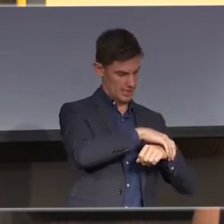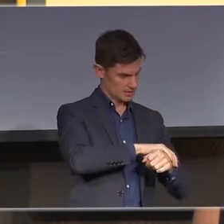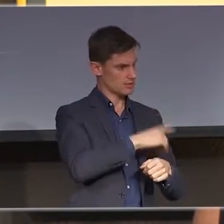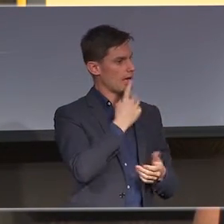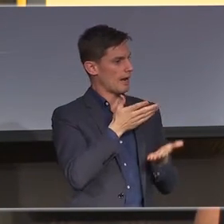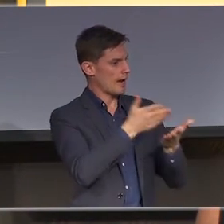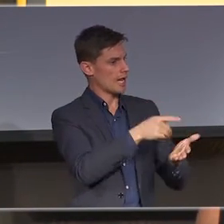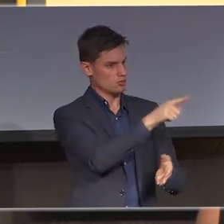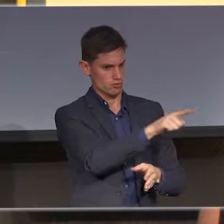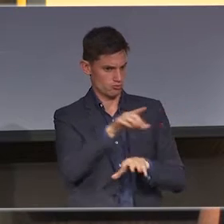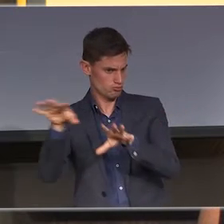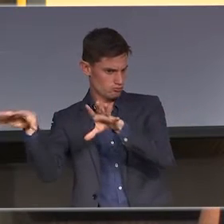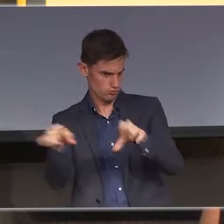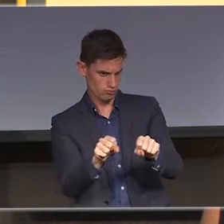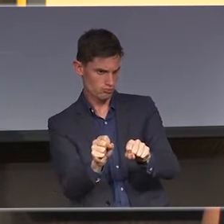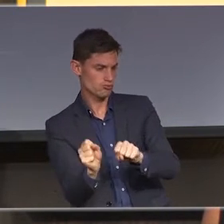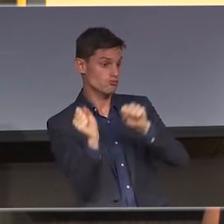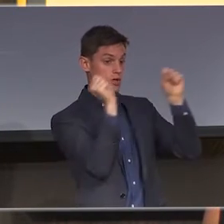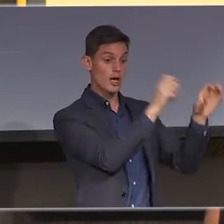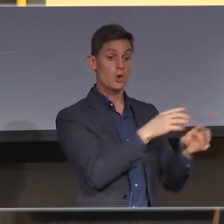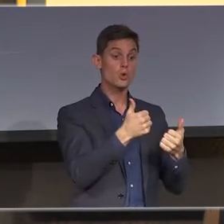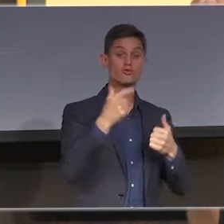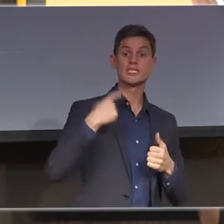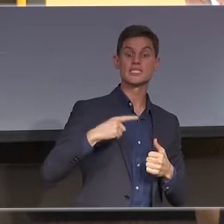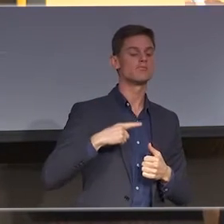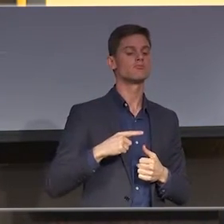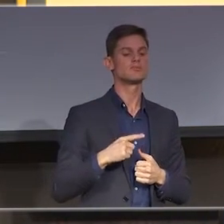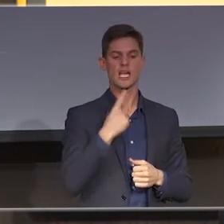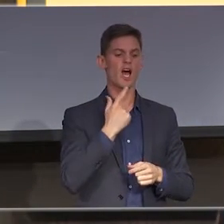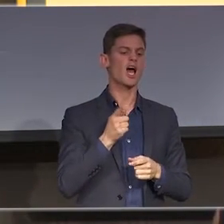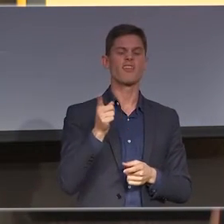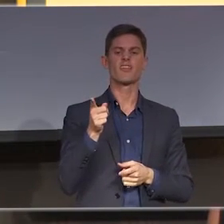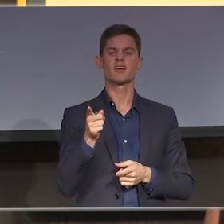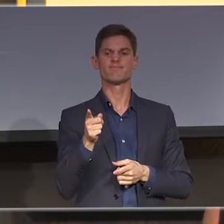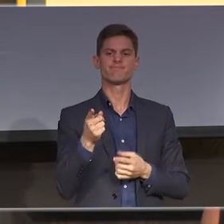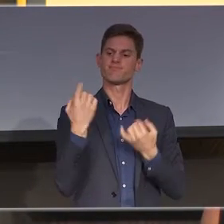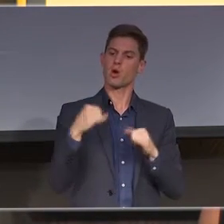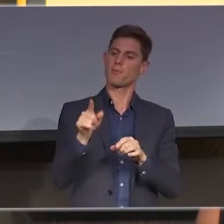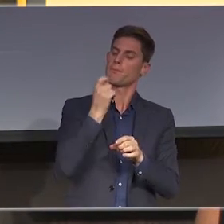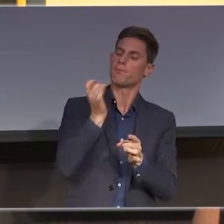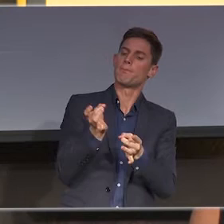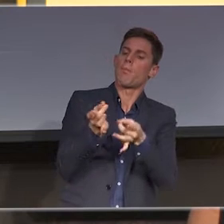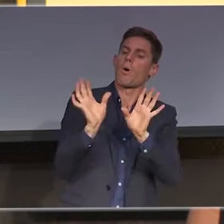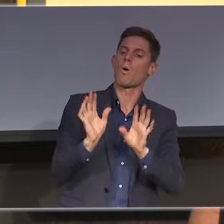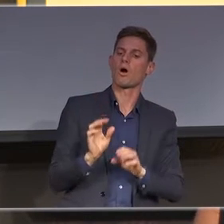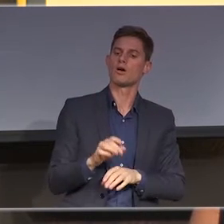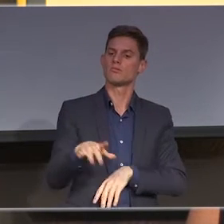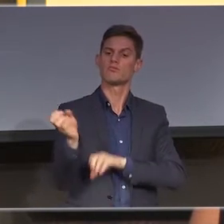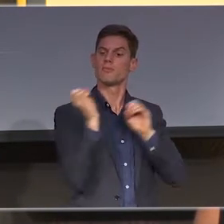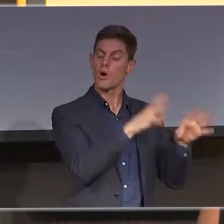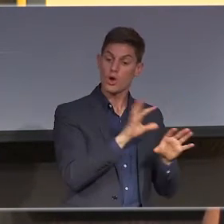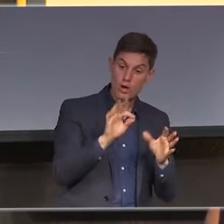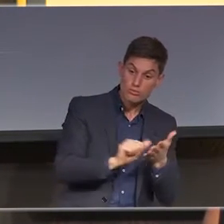to remove people from the area for vague reasons such as causing annoyance or inconvenience, or using indecent